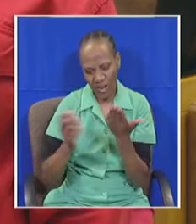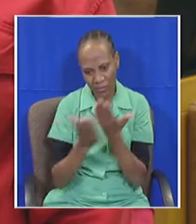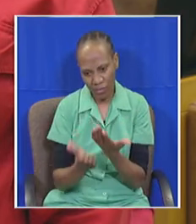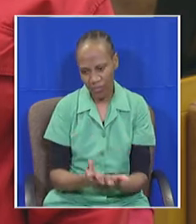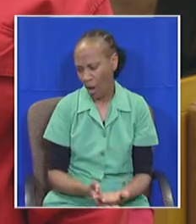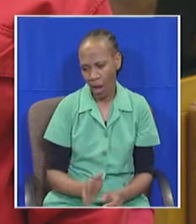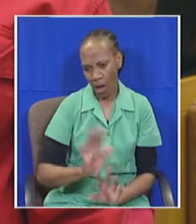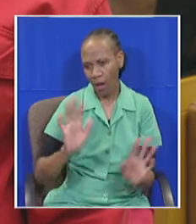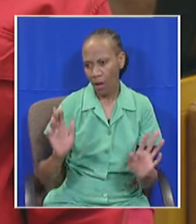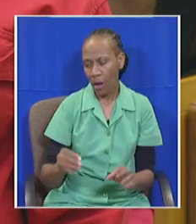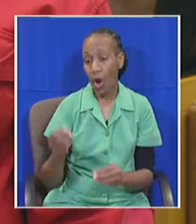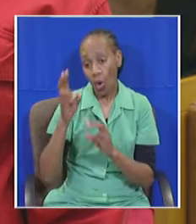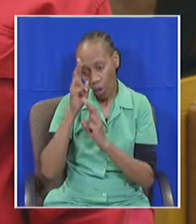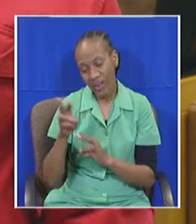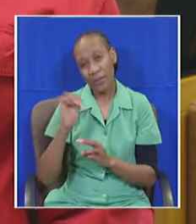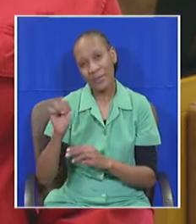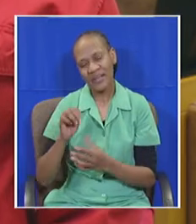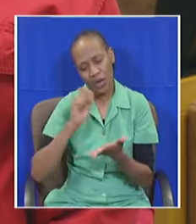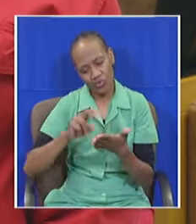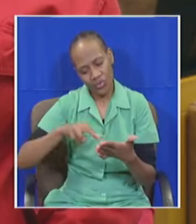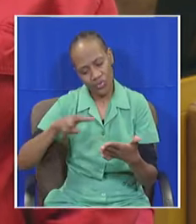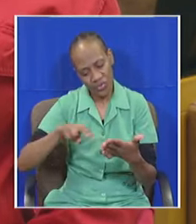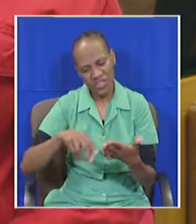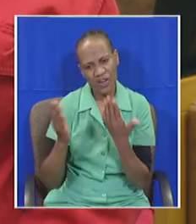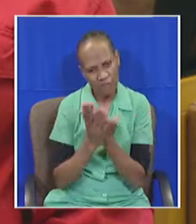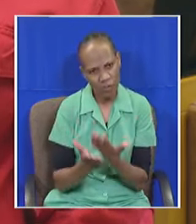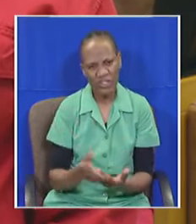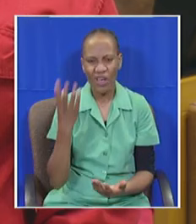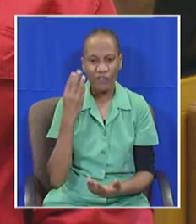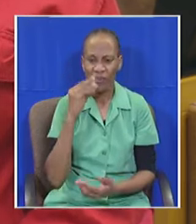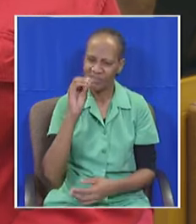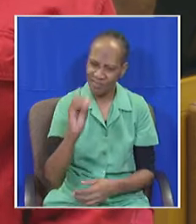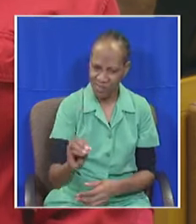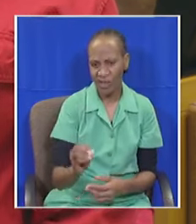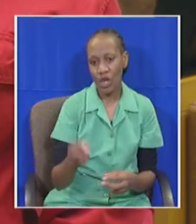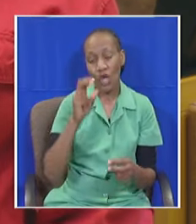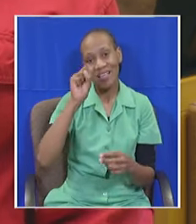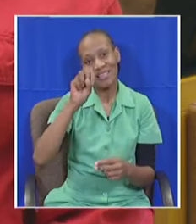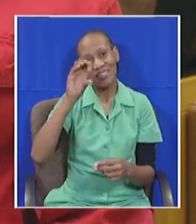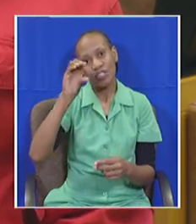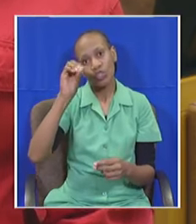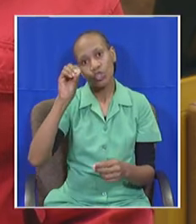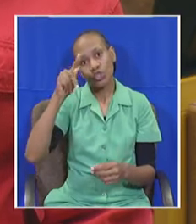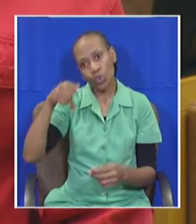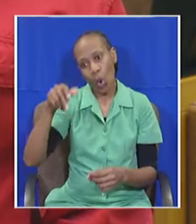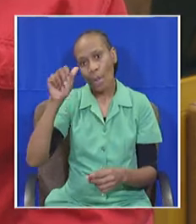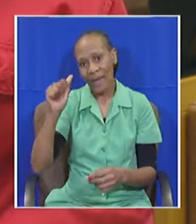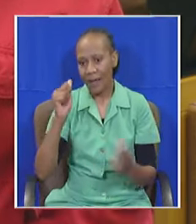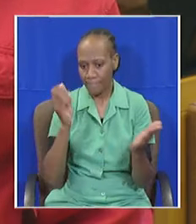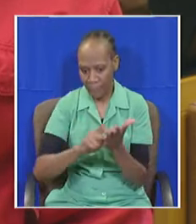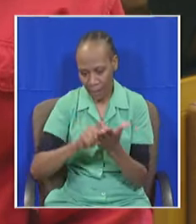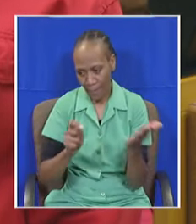that Honourable Mbatha read. That information was even presented to SCOPA sometime this year